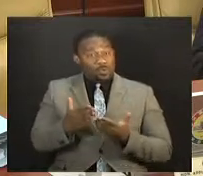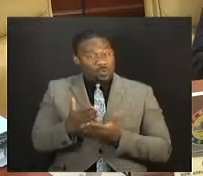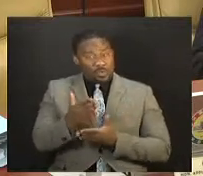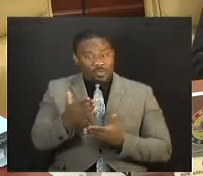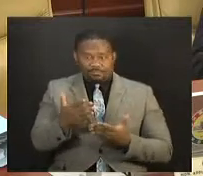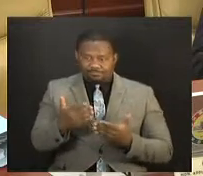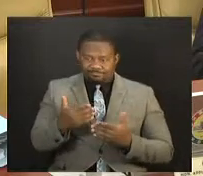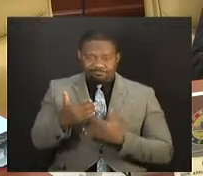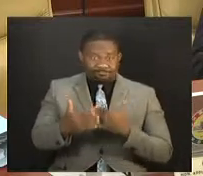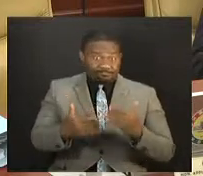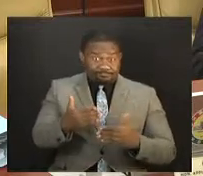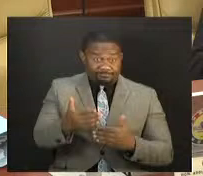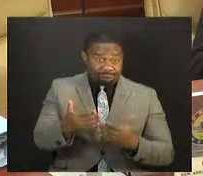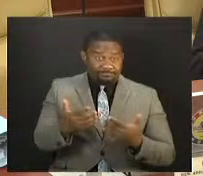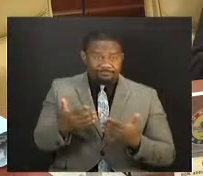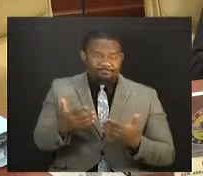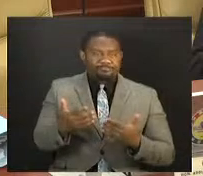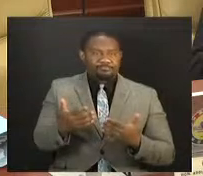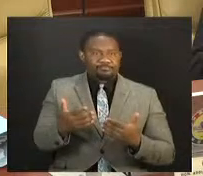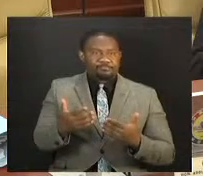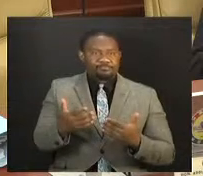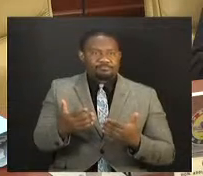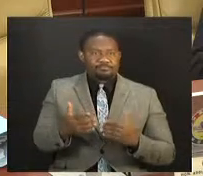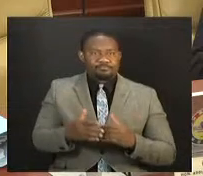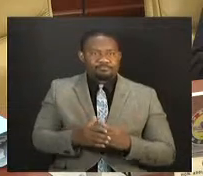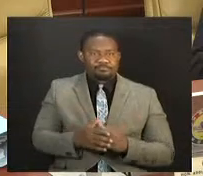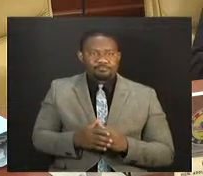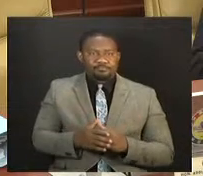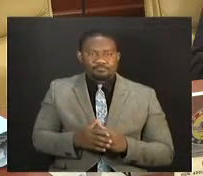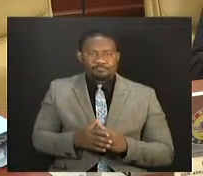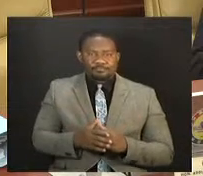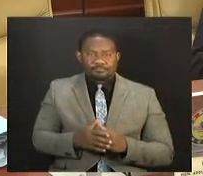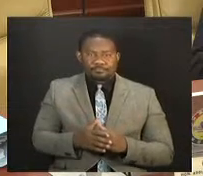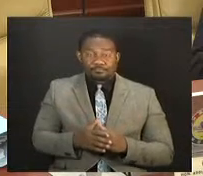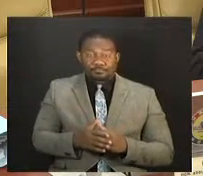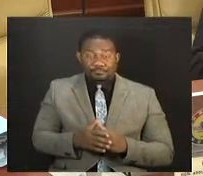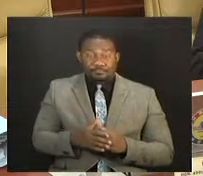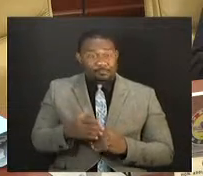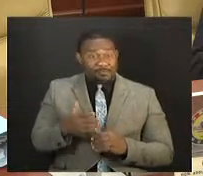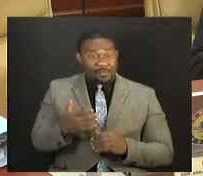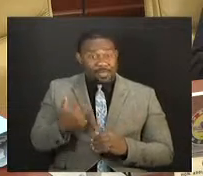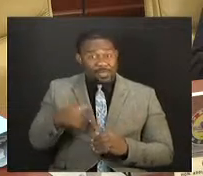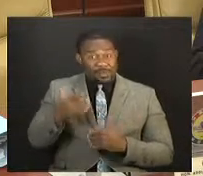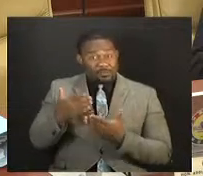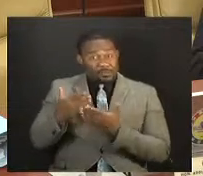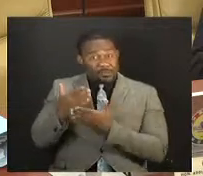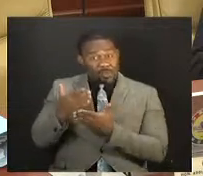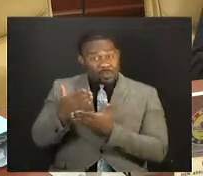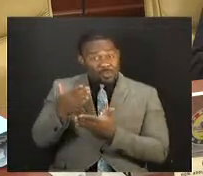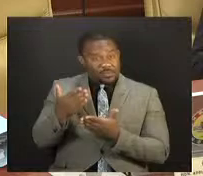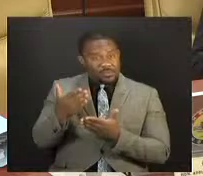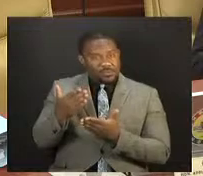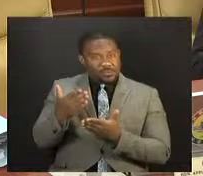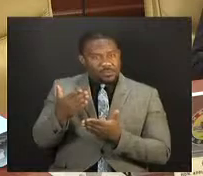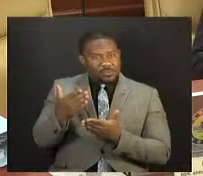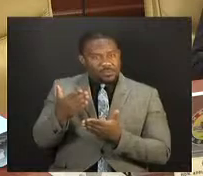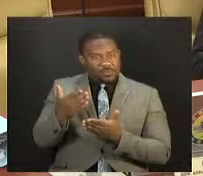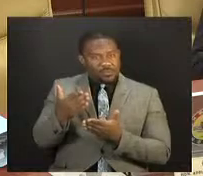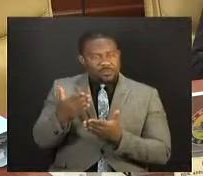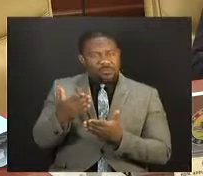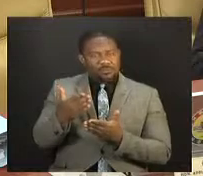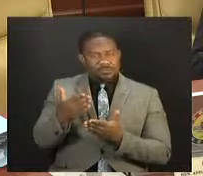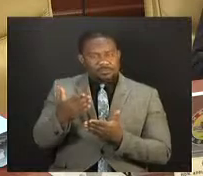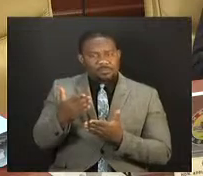to trigger our jurisdiction as a House would be for the matter to be